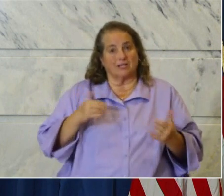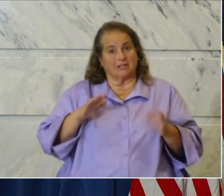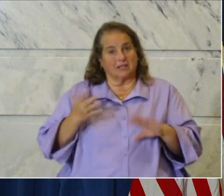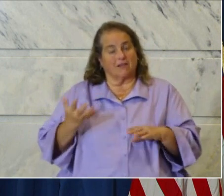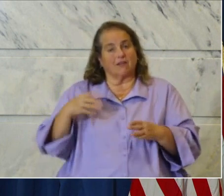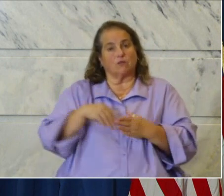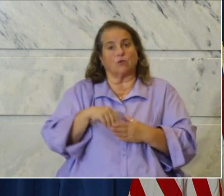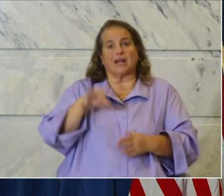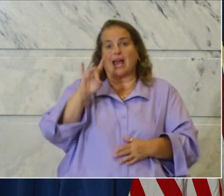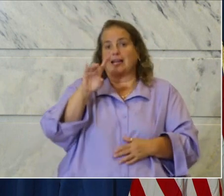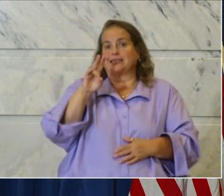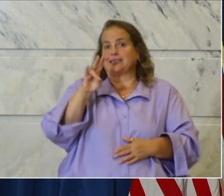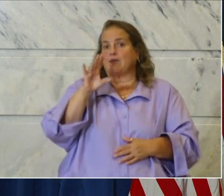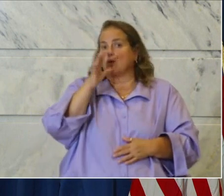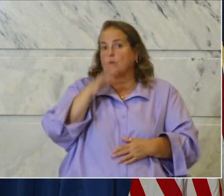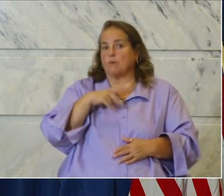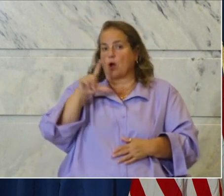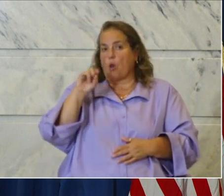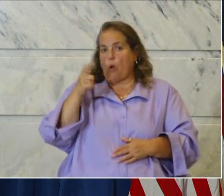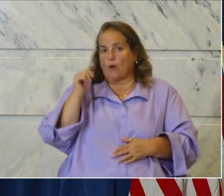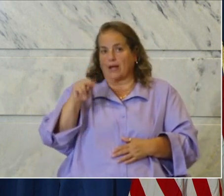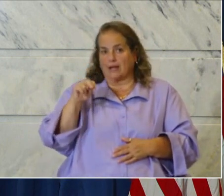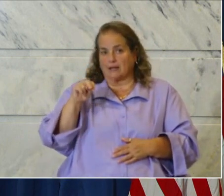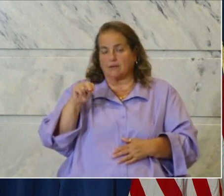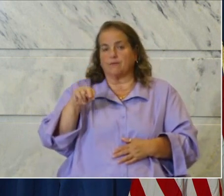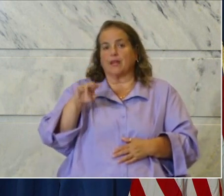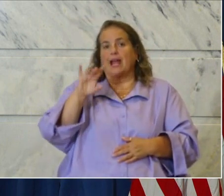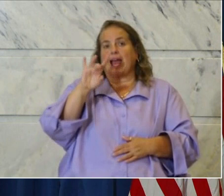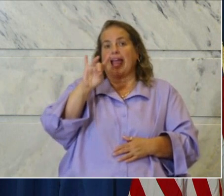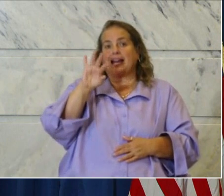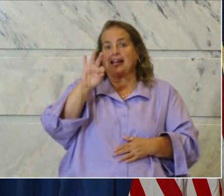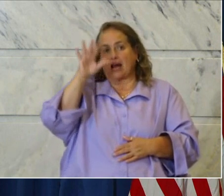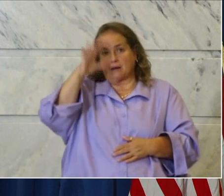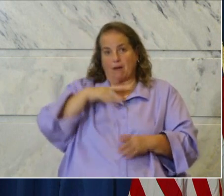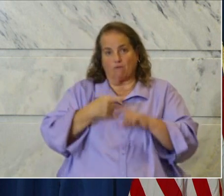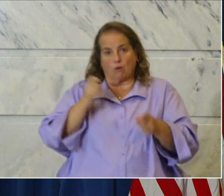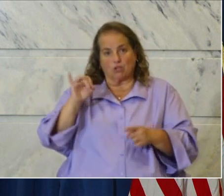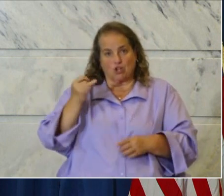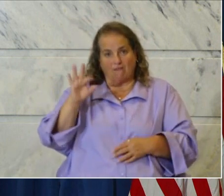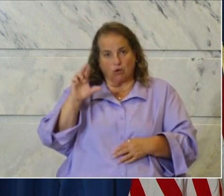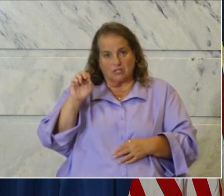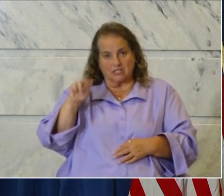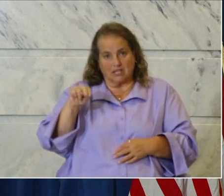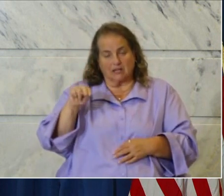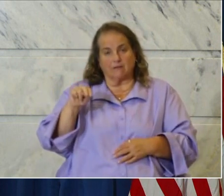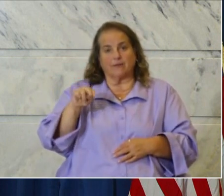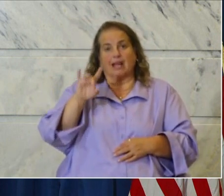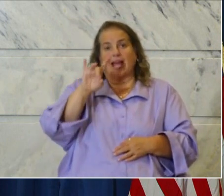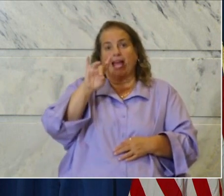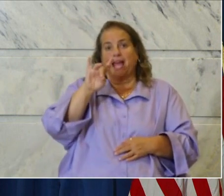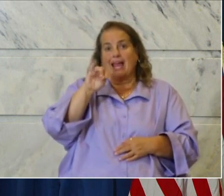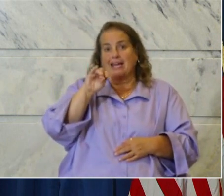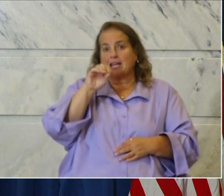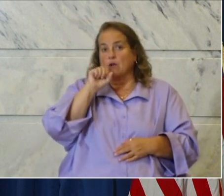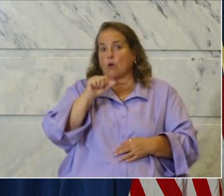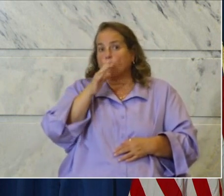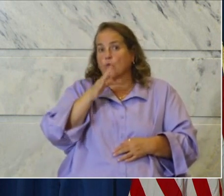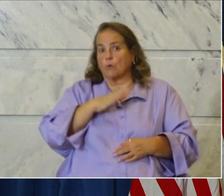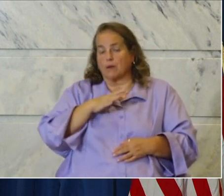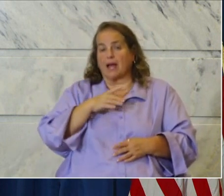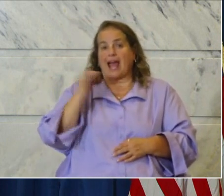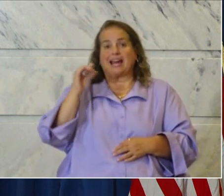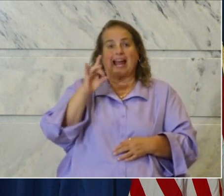an 87-year-old woman from Logan County, an 89-year-old man from Jefferson County, an 80-year-old woman and